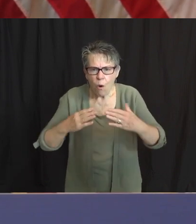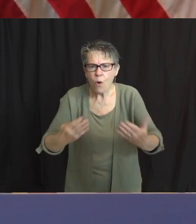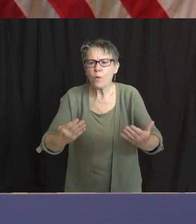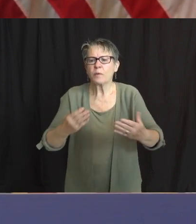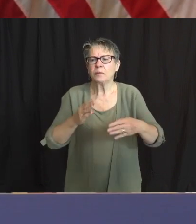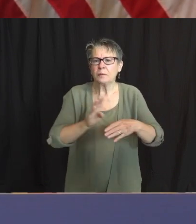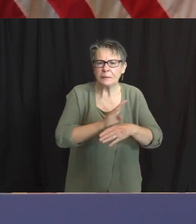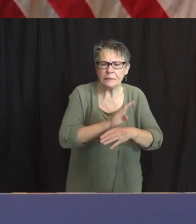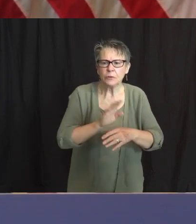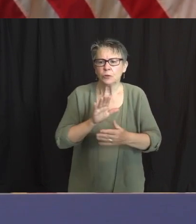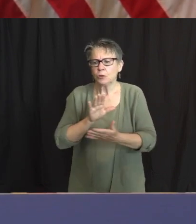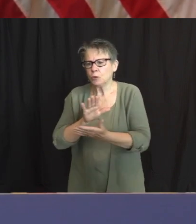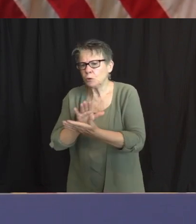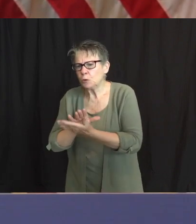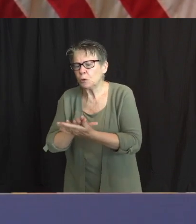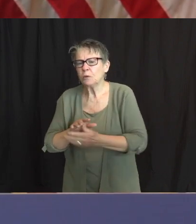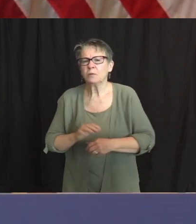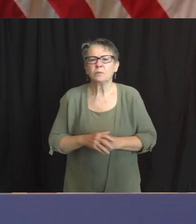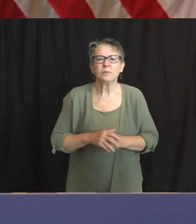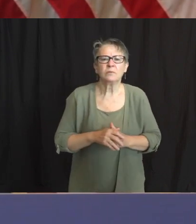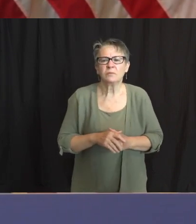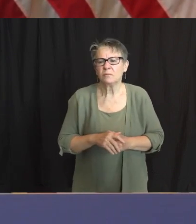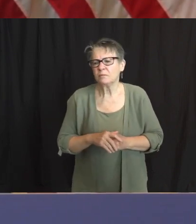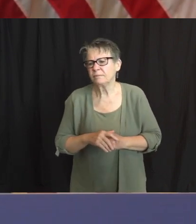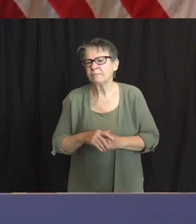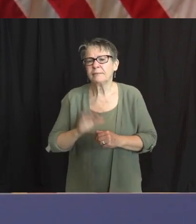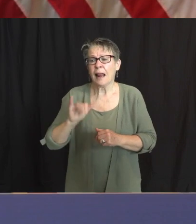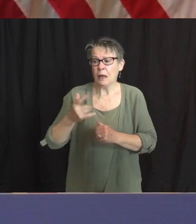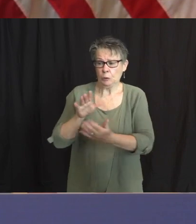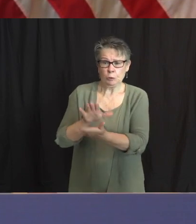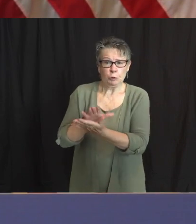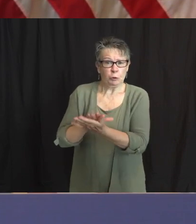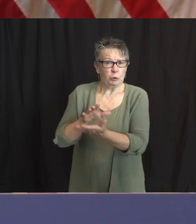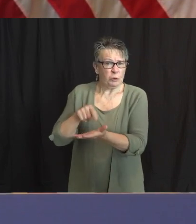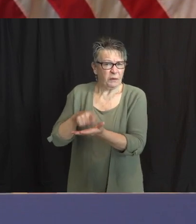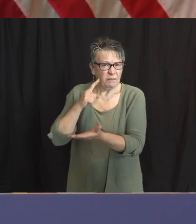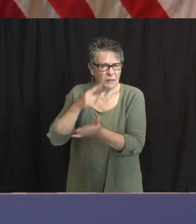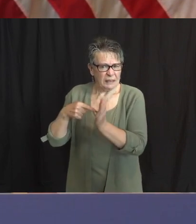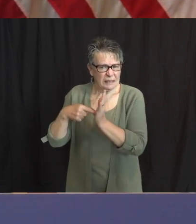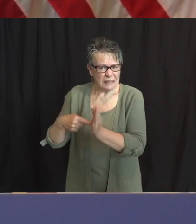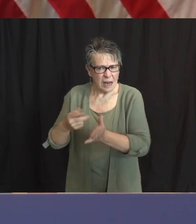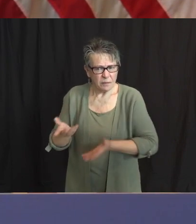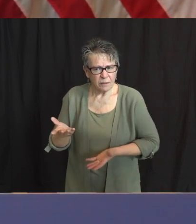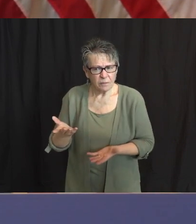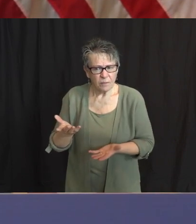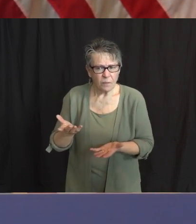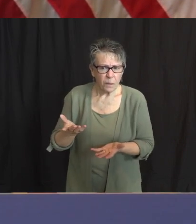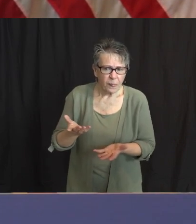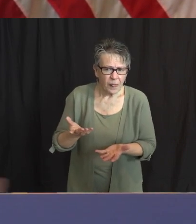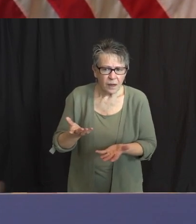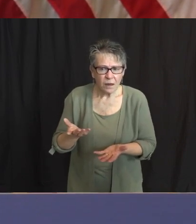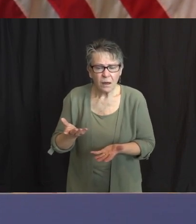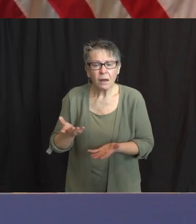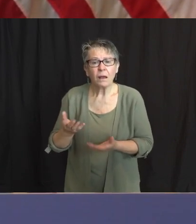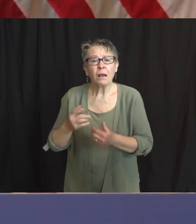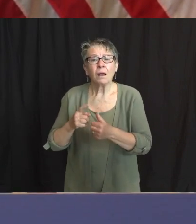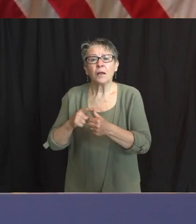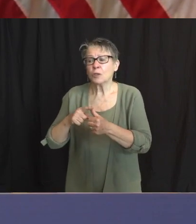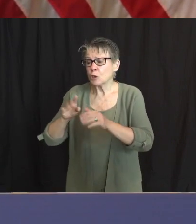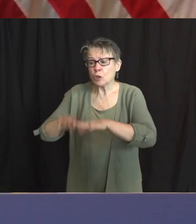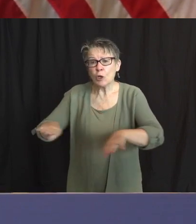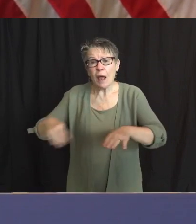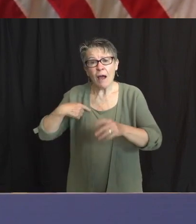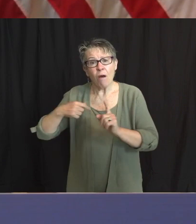is someone of an older generation or someone with a comorbidity who's in a classroom or an administrative